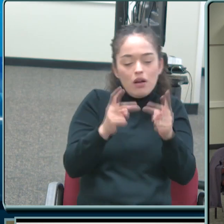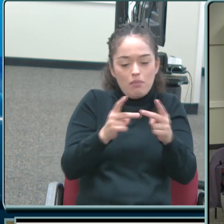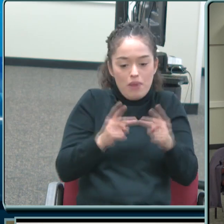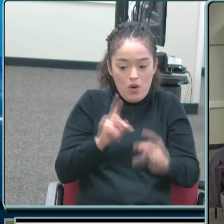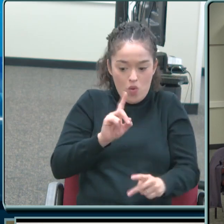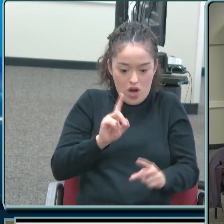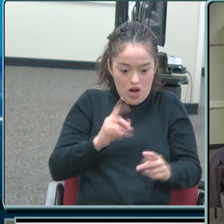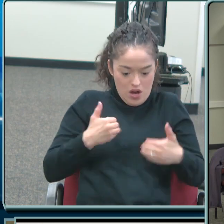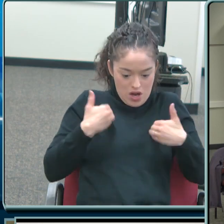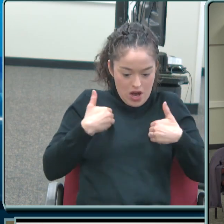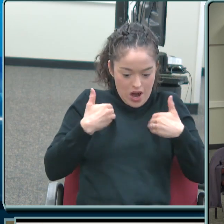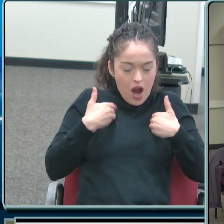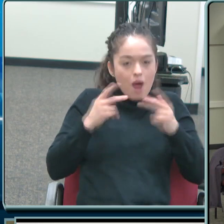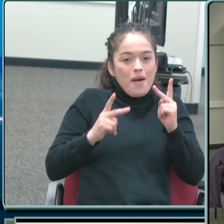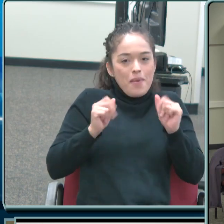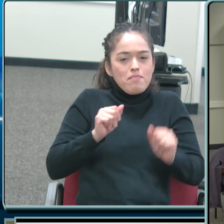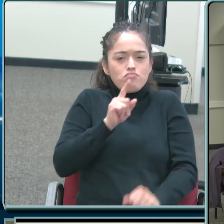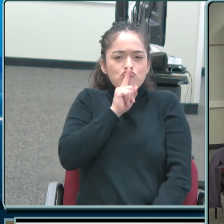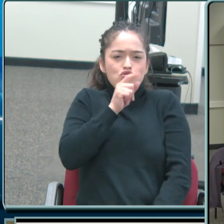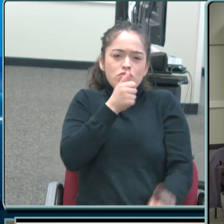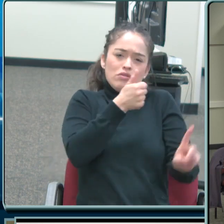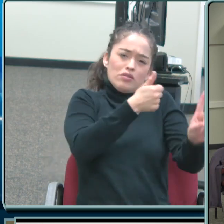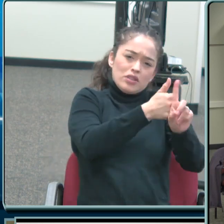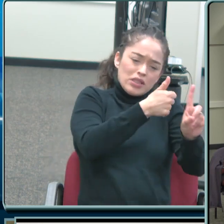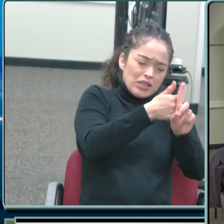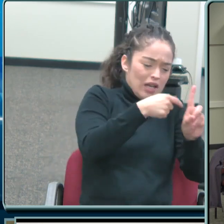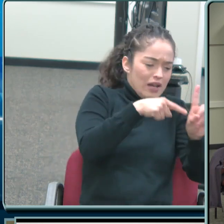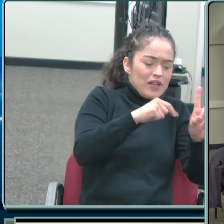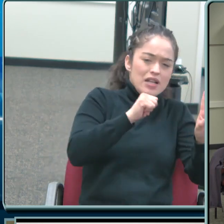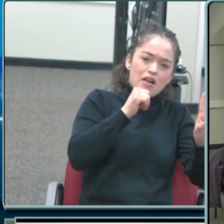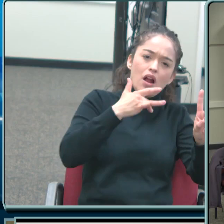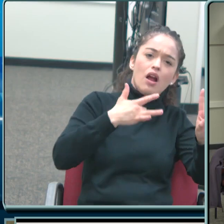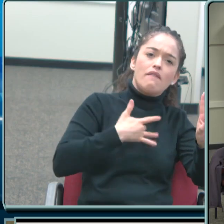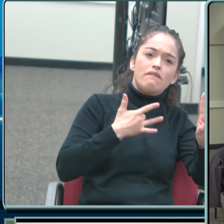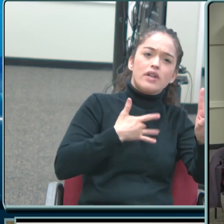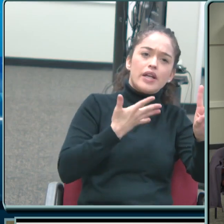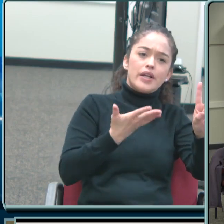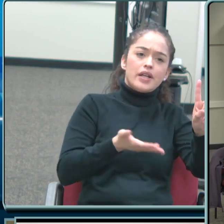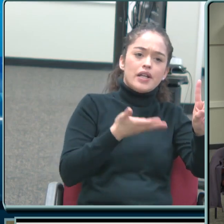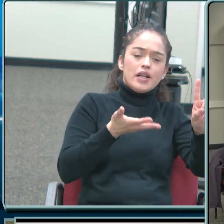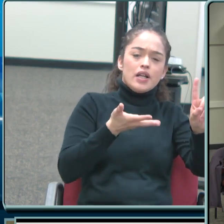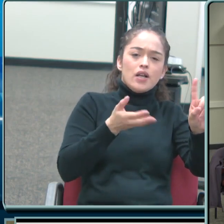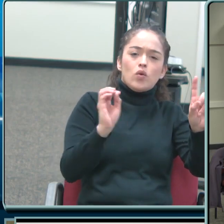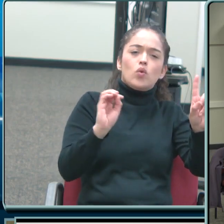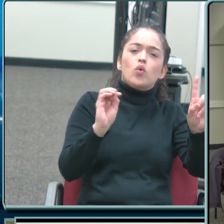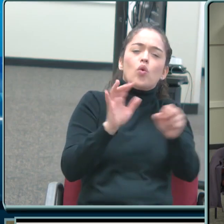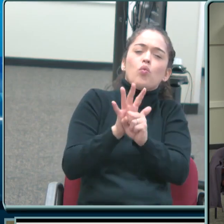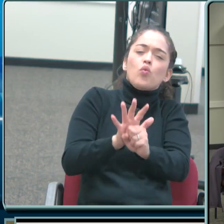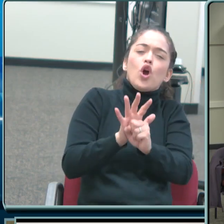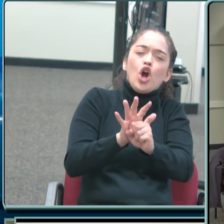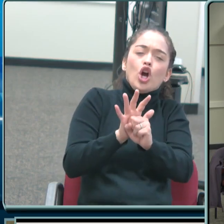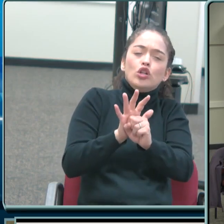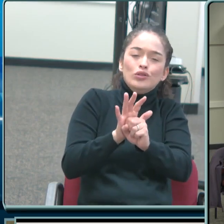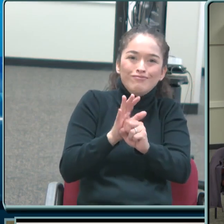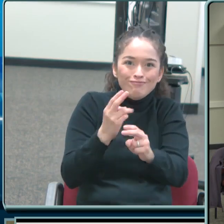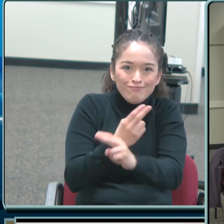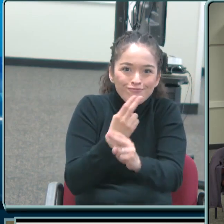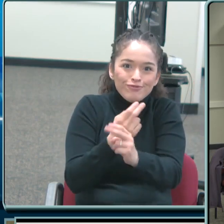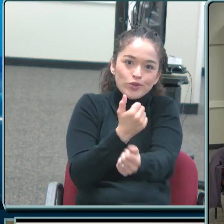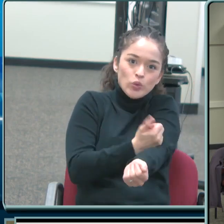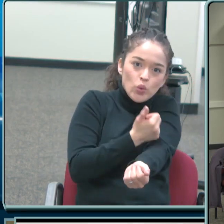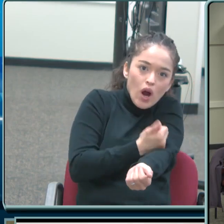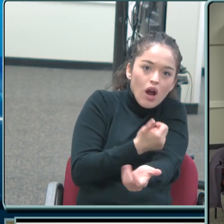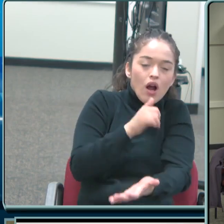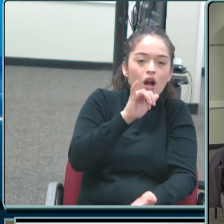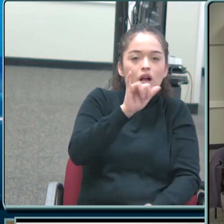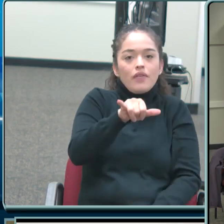young people feel they can truly be themselves and they don't feel a pressure to use substances. So the way that it's